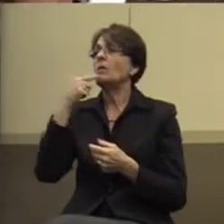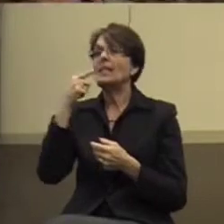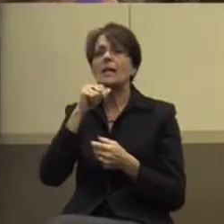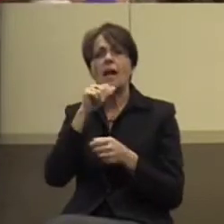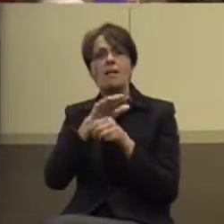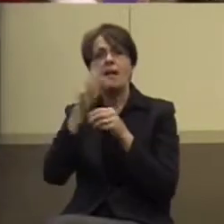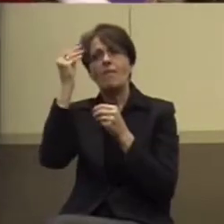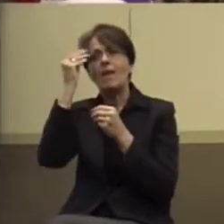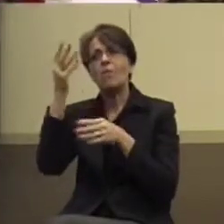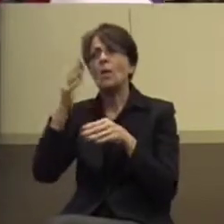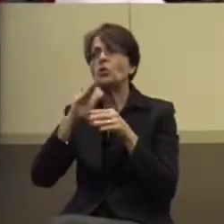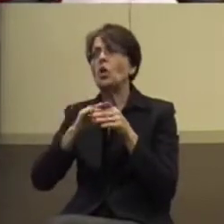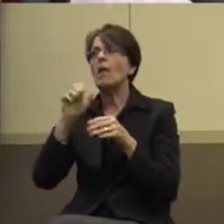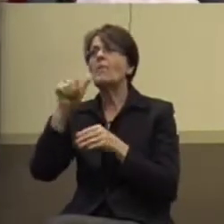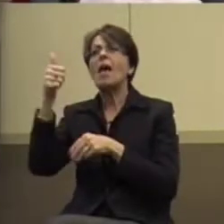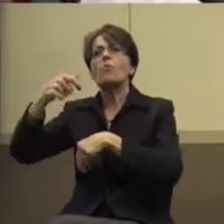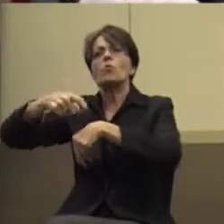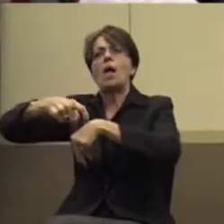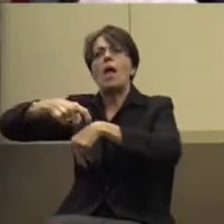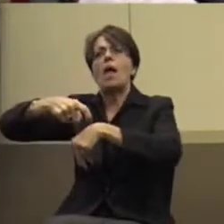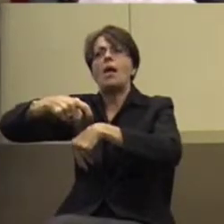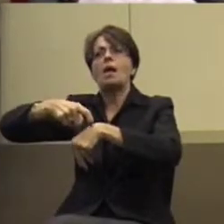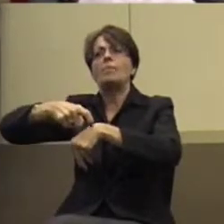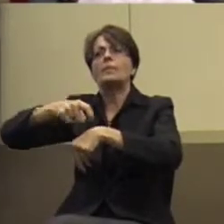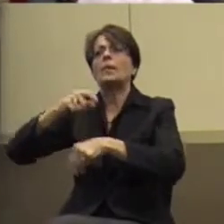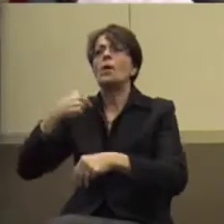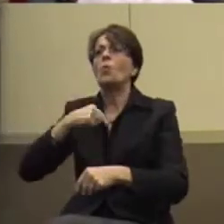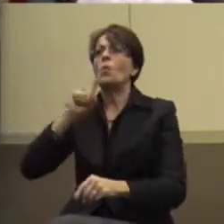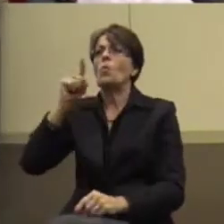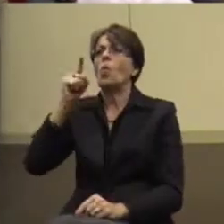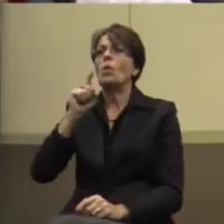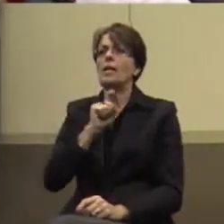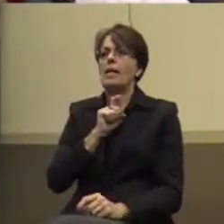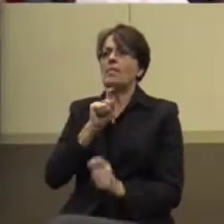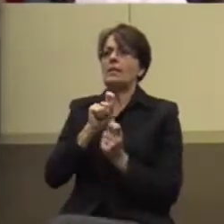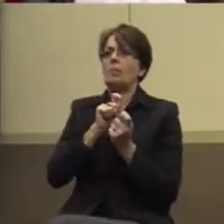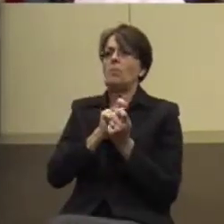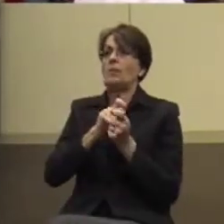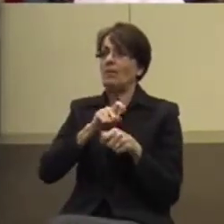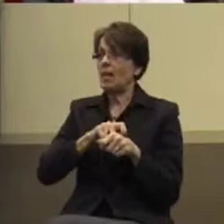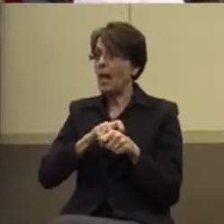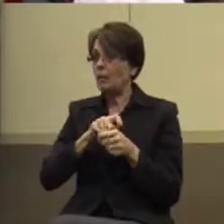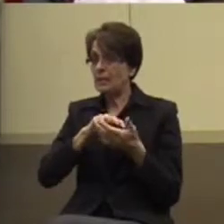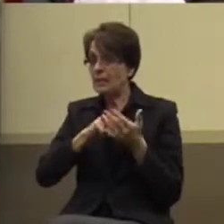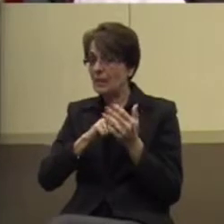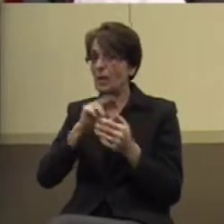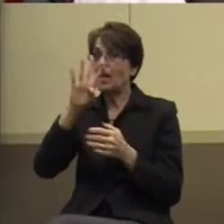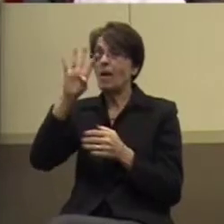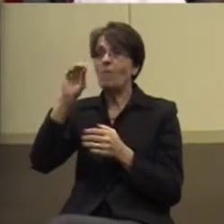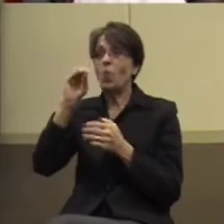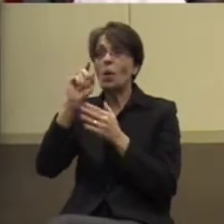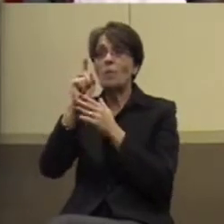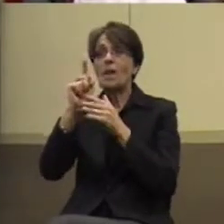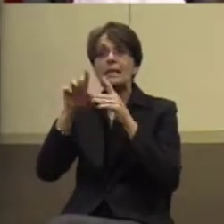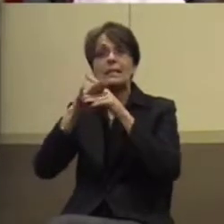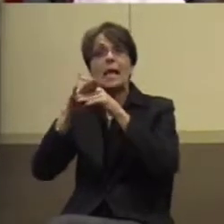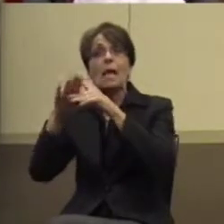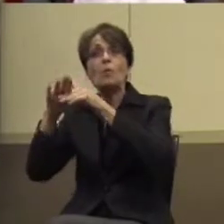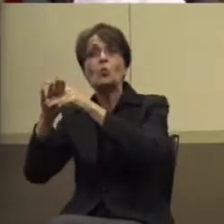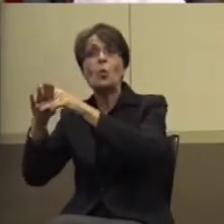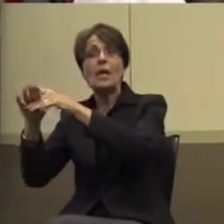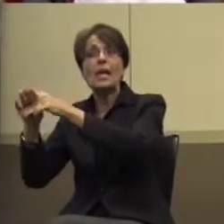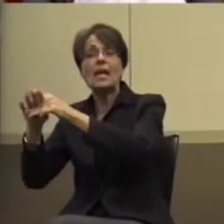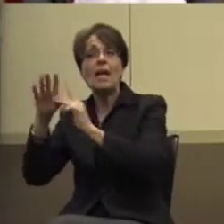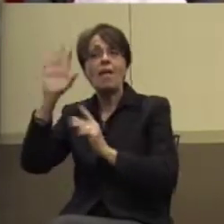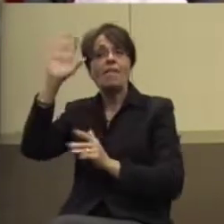there wasn't enough information on them other times. And we only were given the specific time. Mm-hmm. Was there 40 minutes in between? Was there 5 minutes